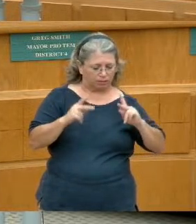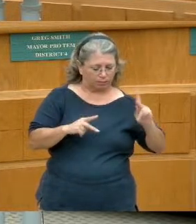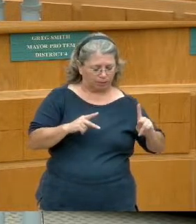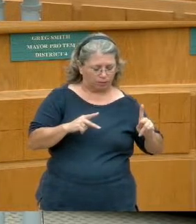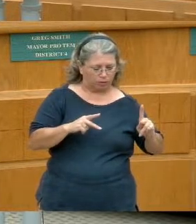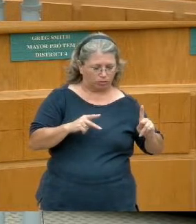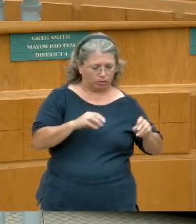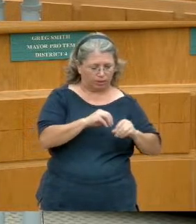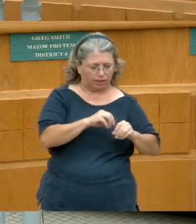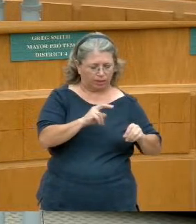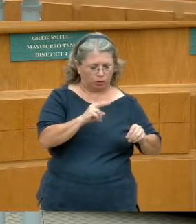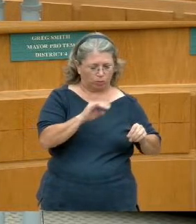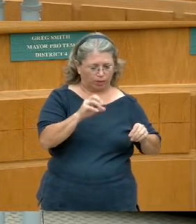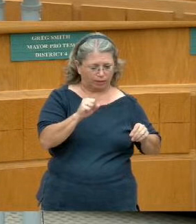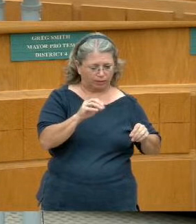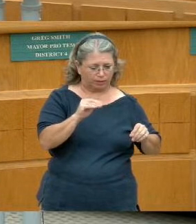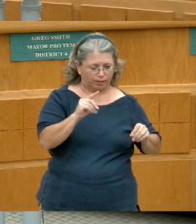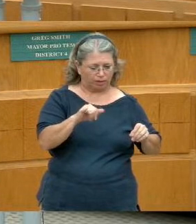Hmm? 3.1.